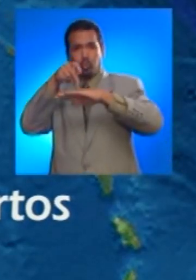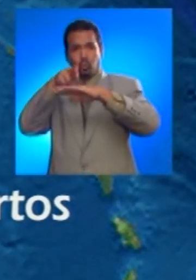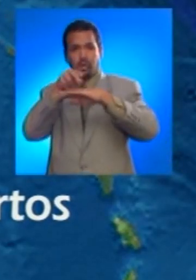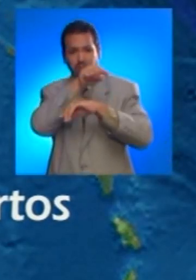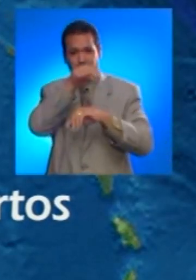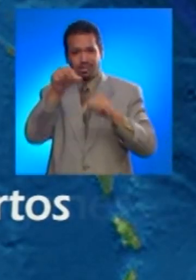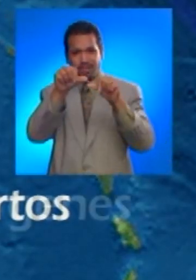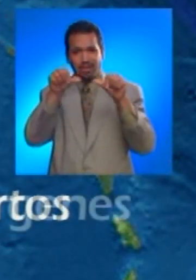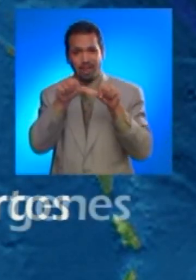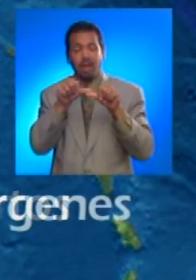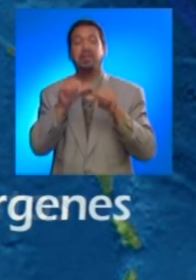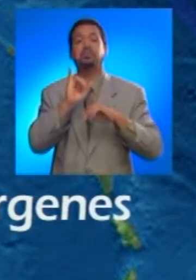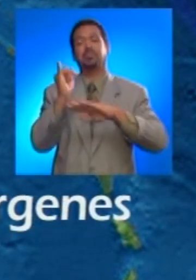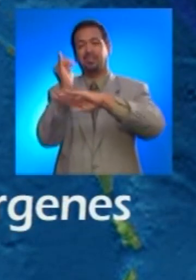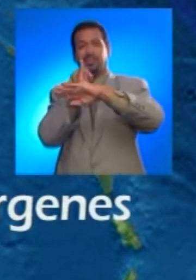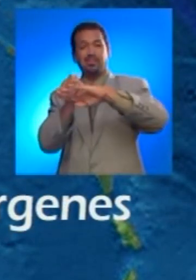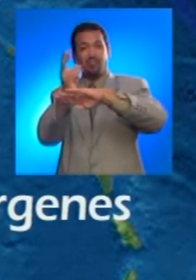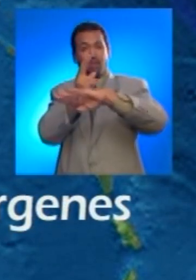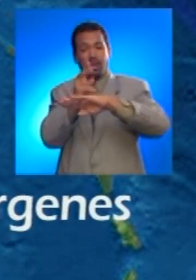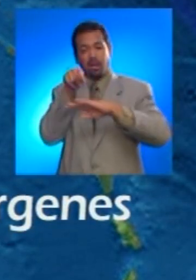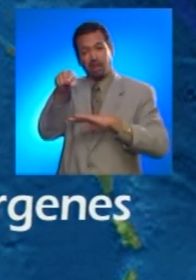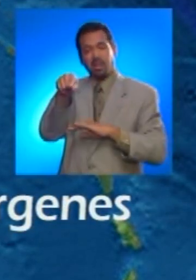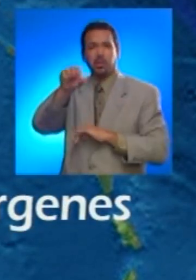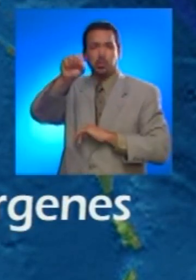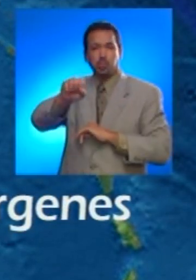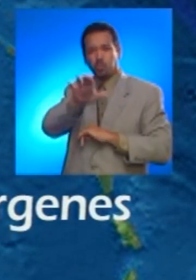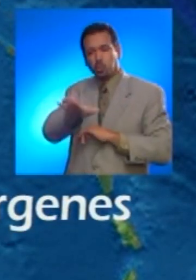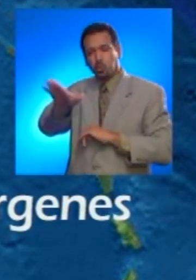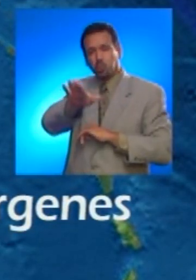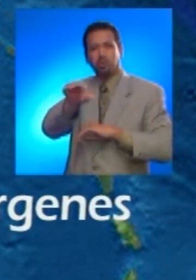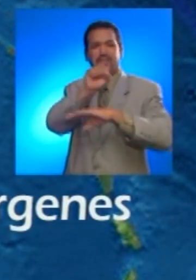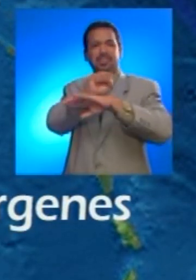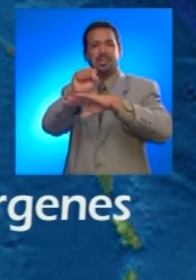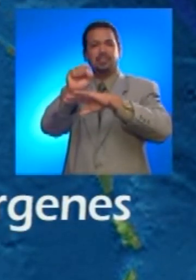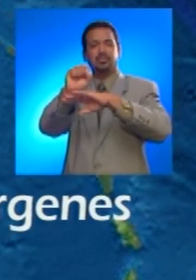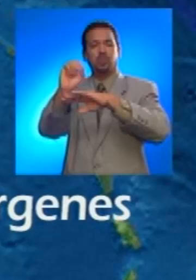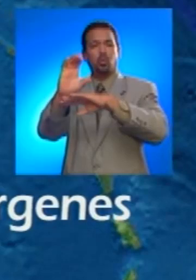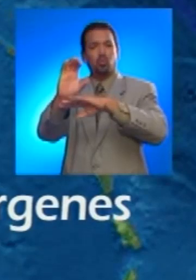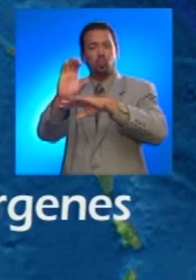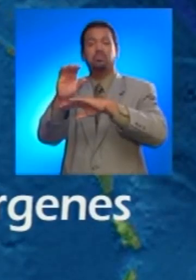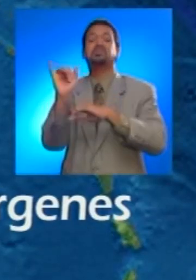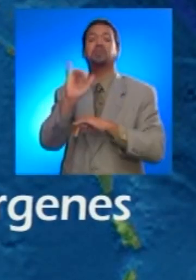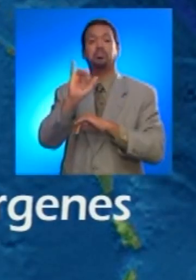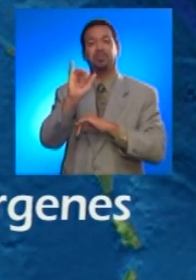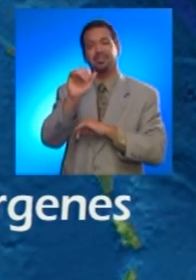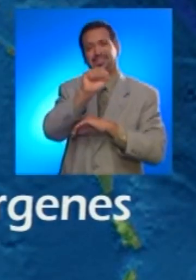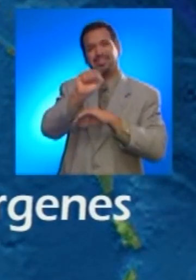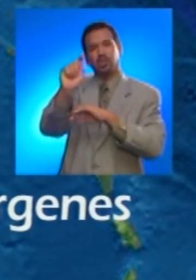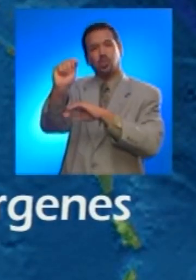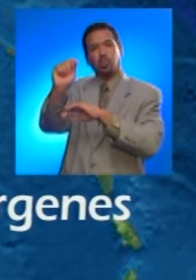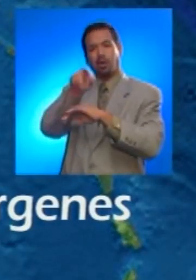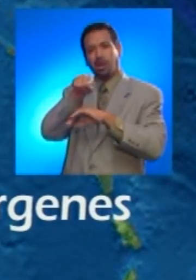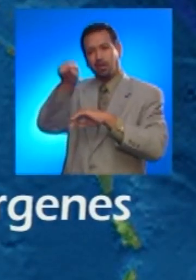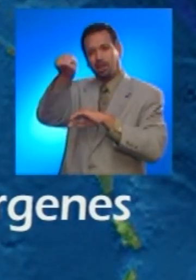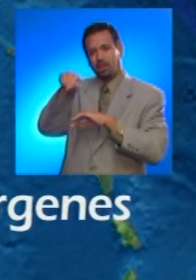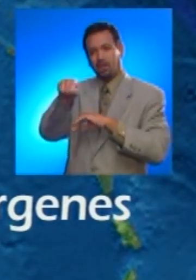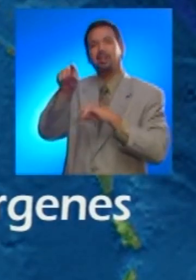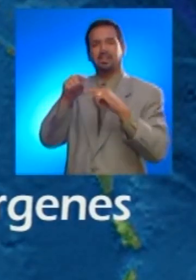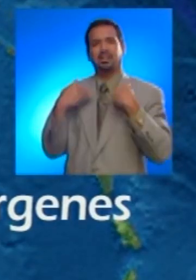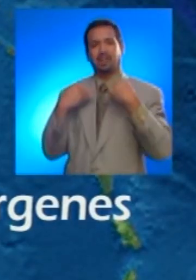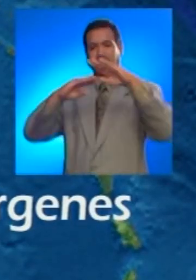Rico. In the Virgin Islands Depression between St. Croix and St. Thomas, there's a series of faults.